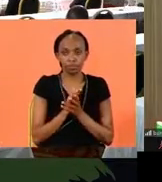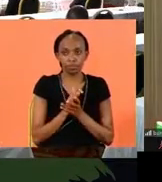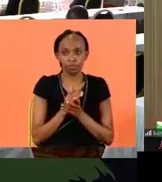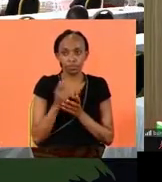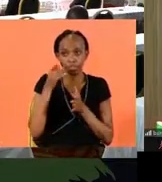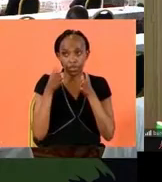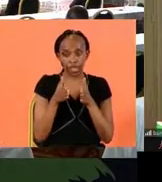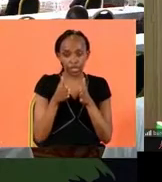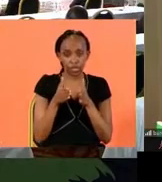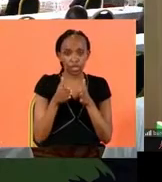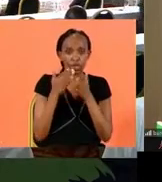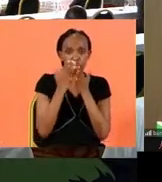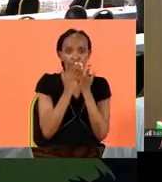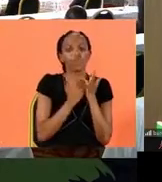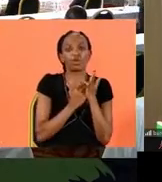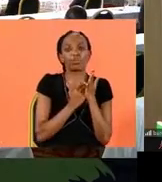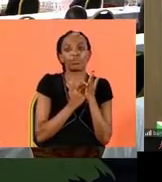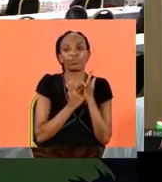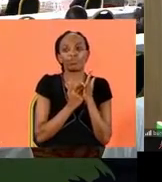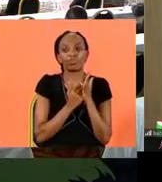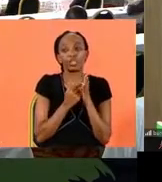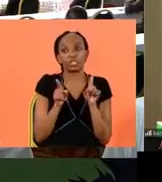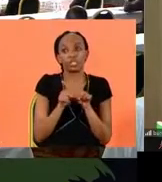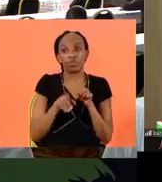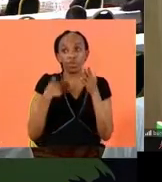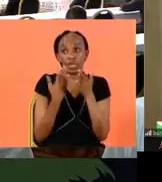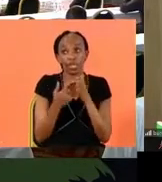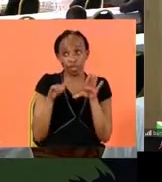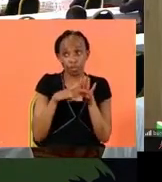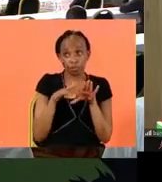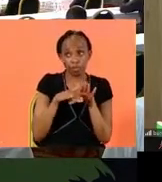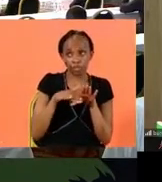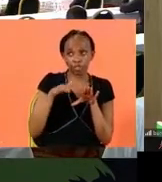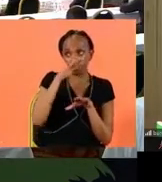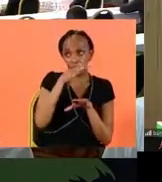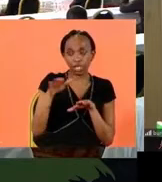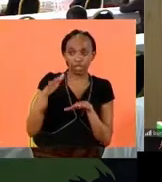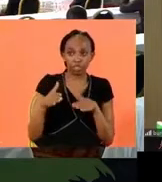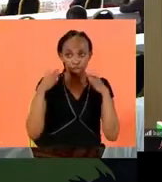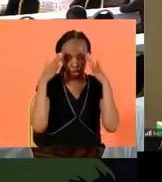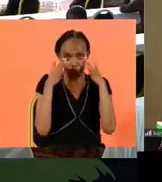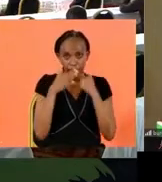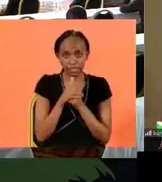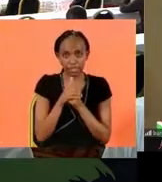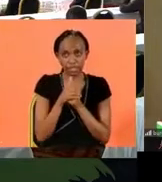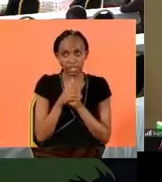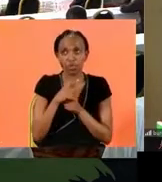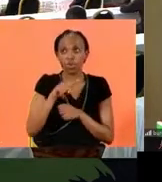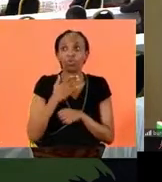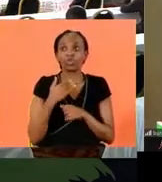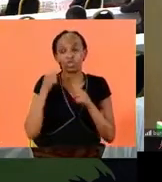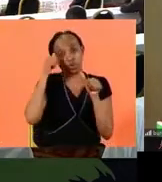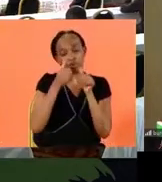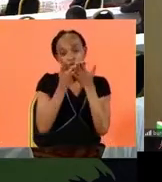for this initiative, and we thank the members of parliament for their commitment. We would like to